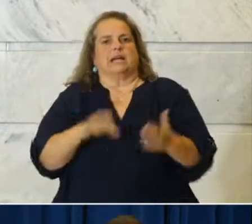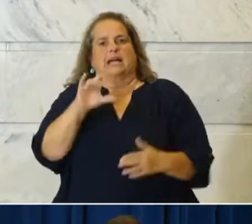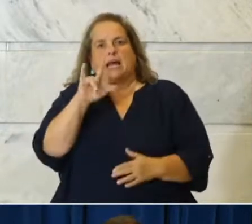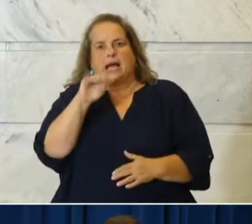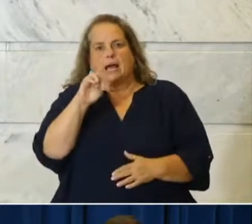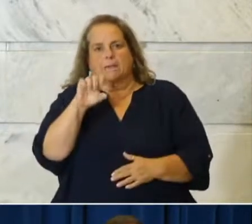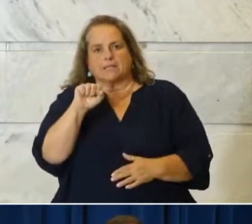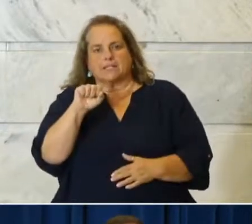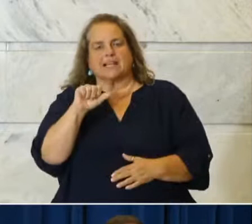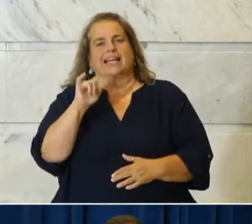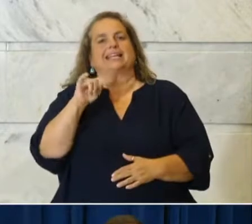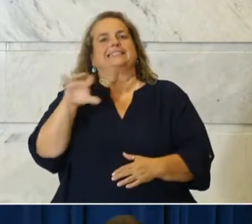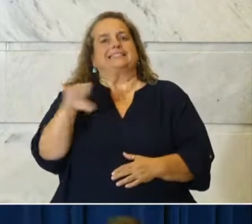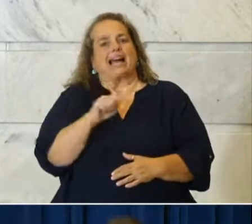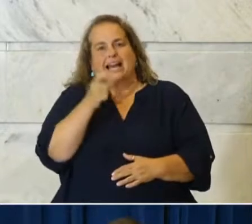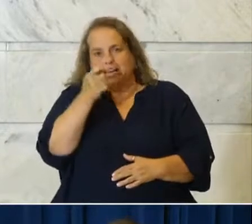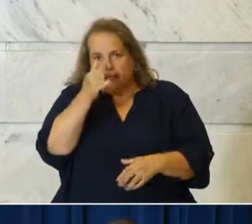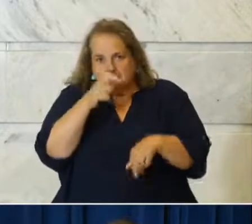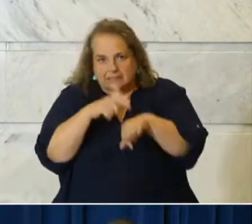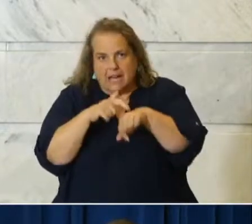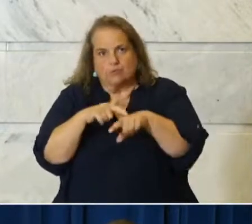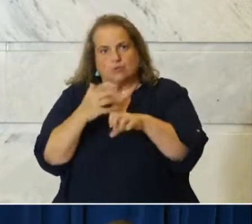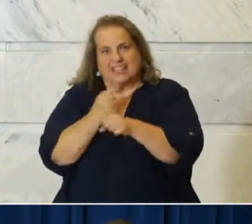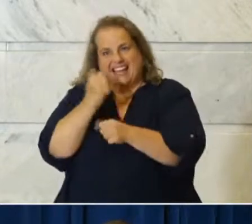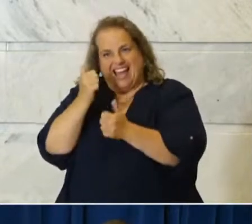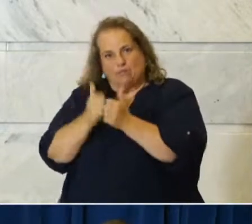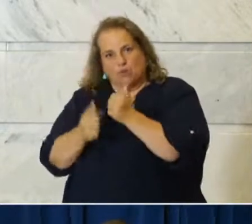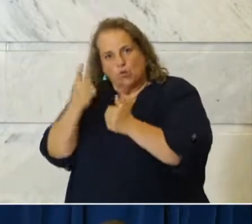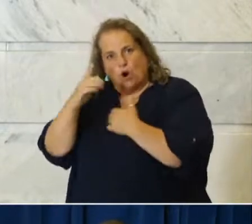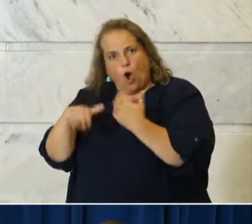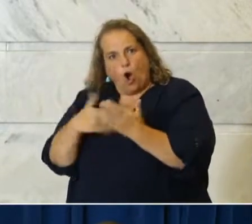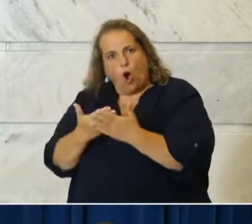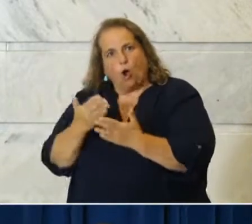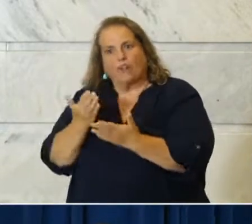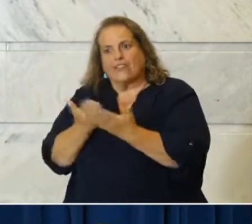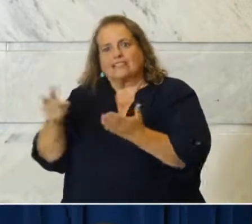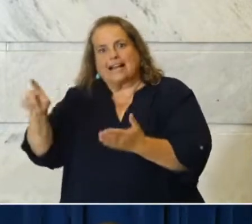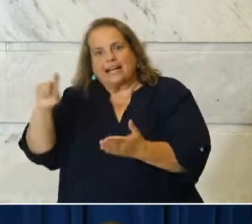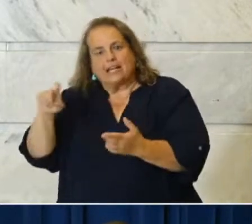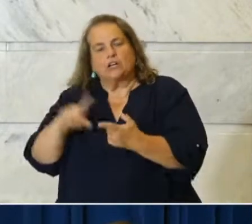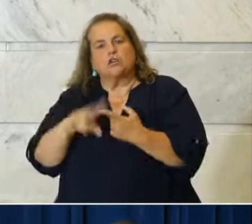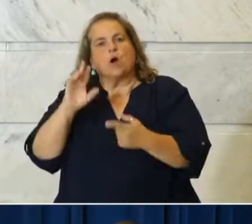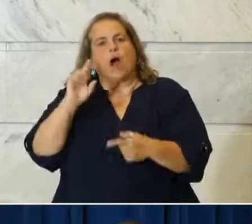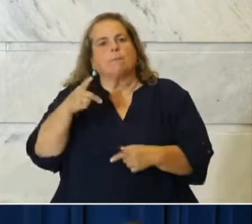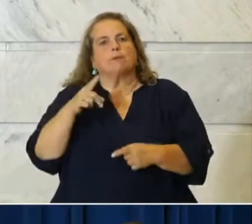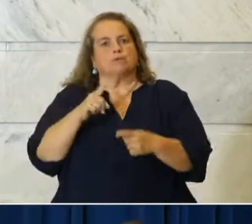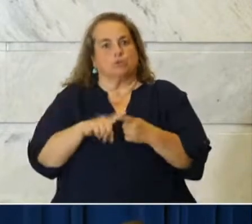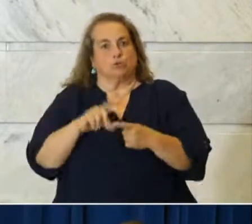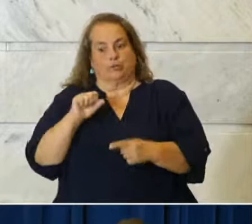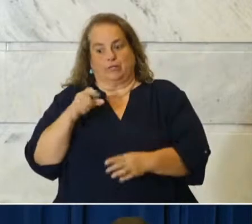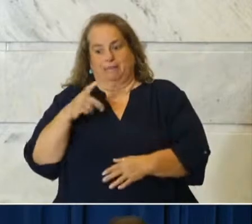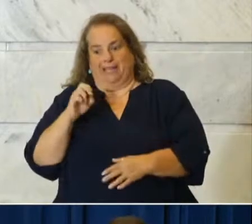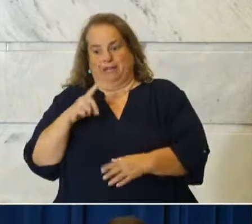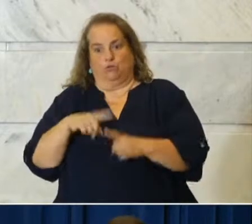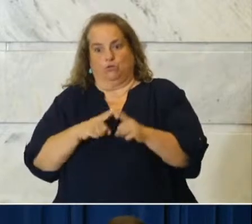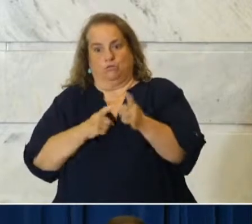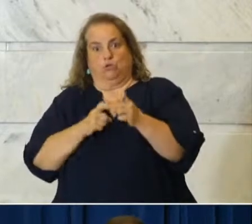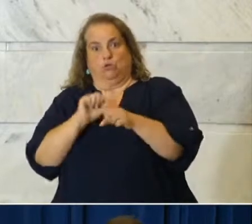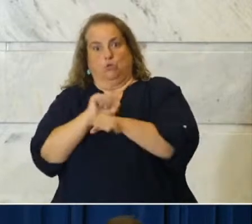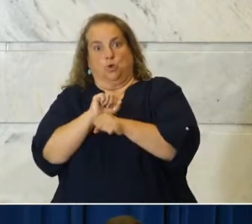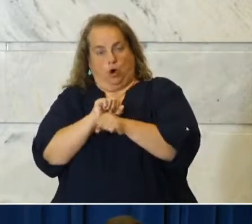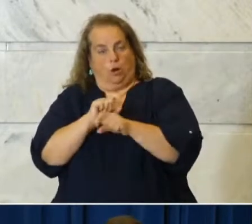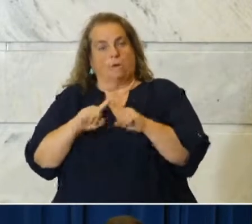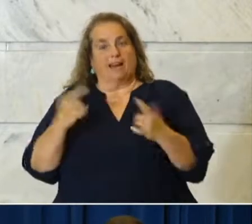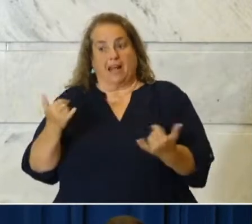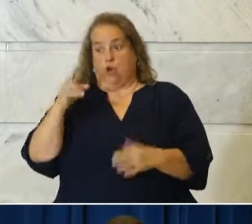to get everybody all the tools they need and up to speed, but I believe each EY individual is doing at least 15 calls per